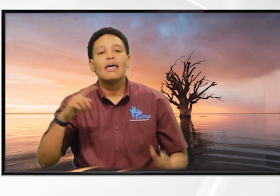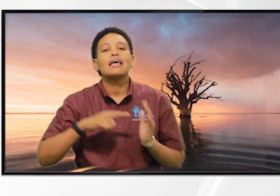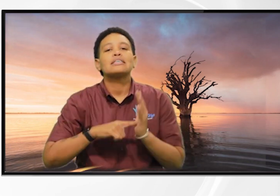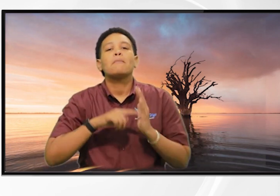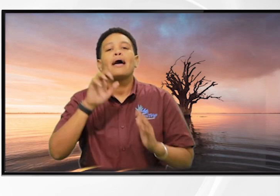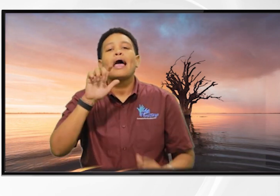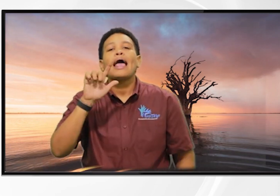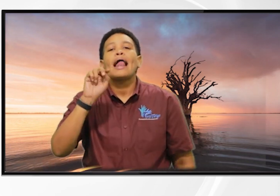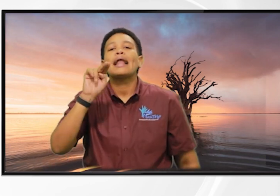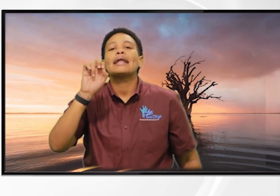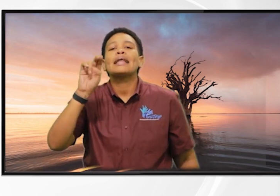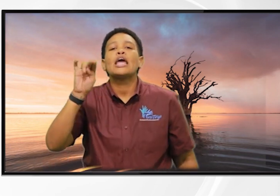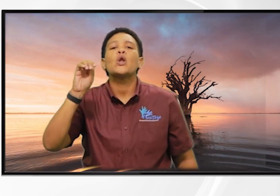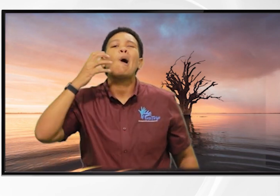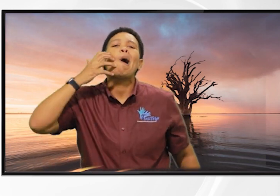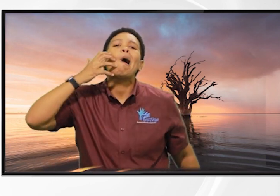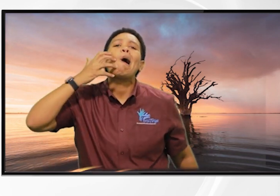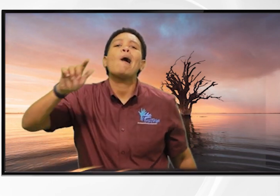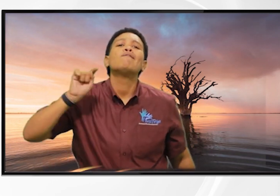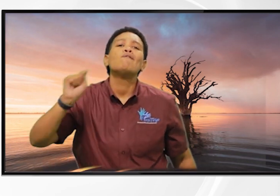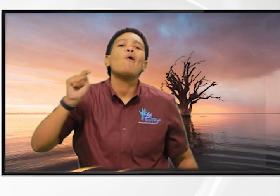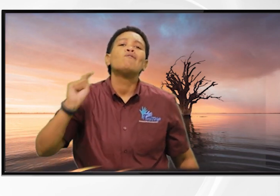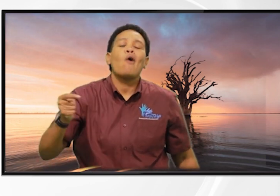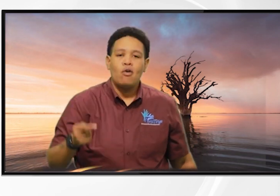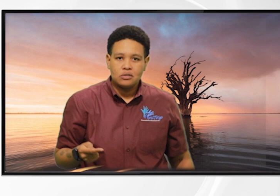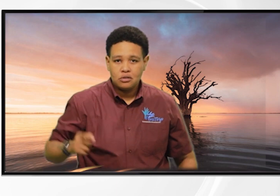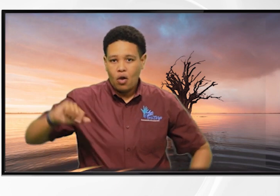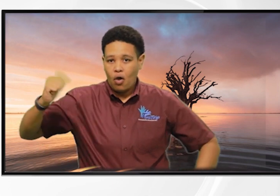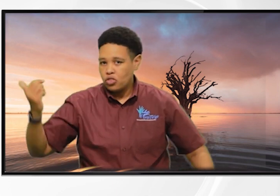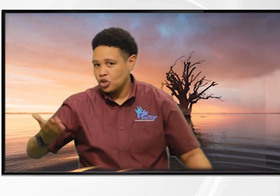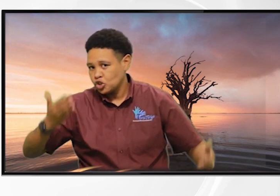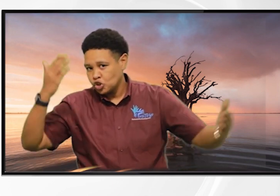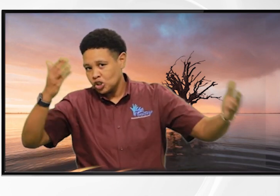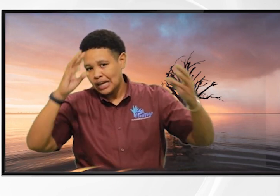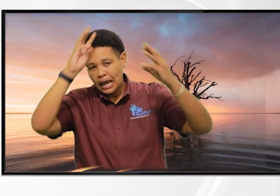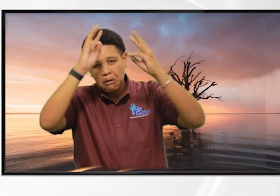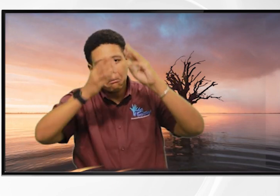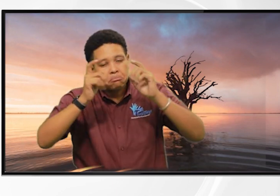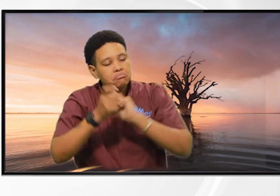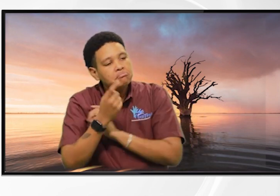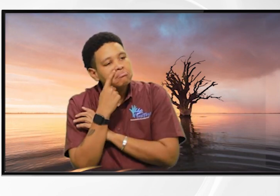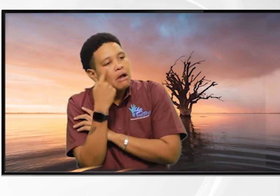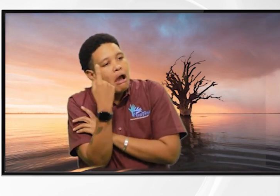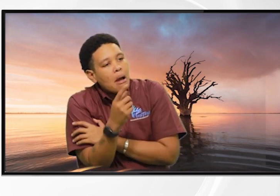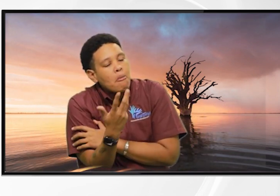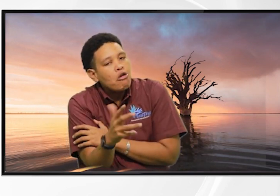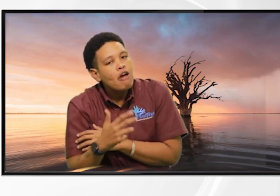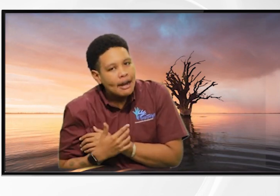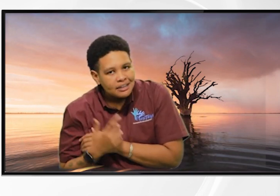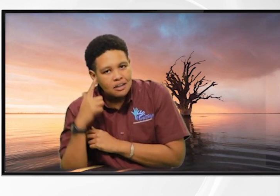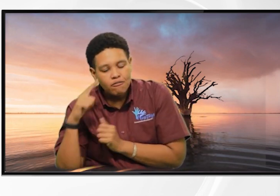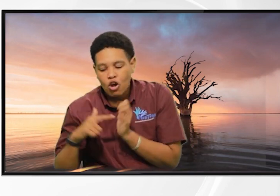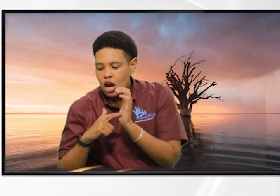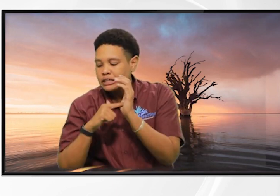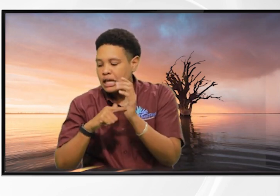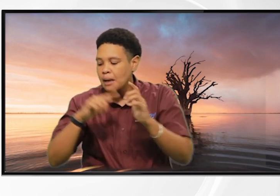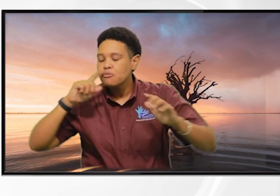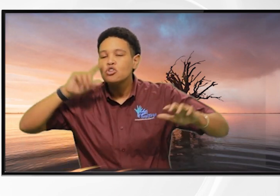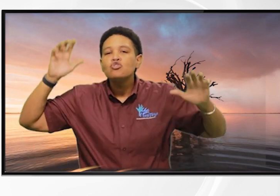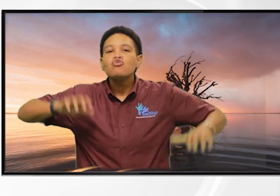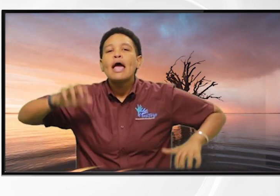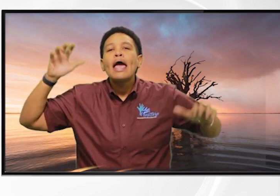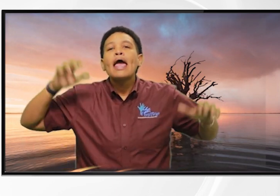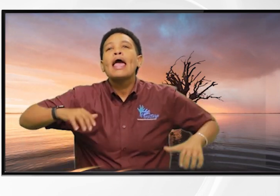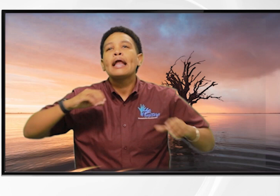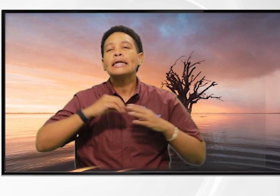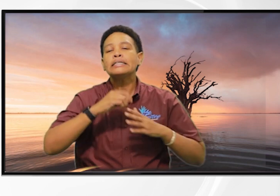while others clearly suggest climate change already at work. For example, rainfall amounts in